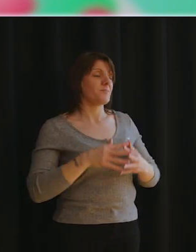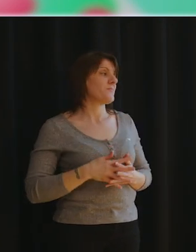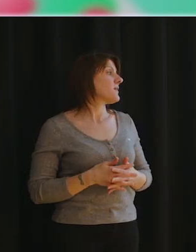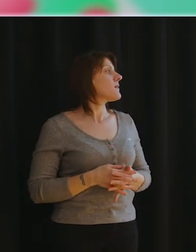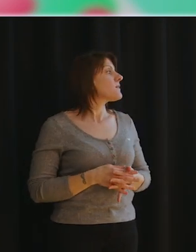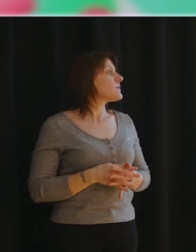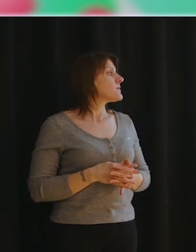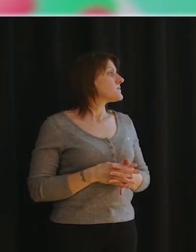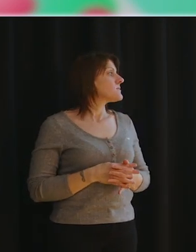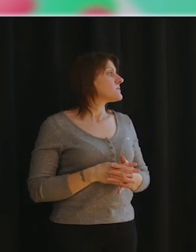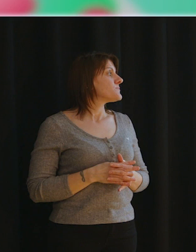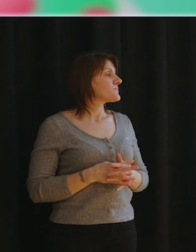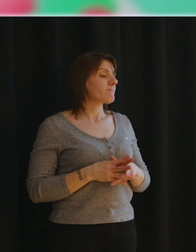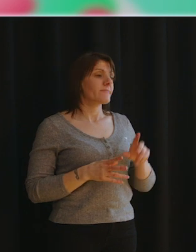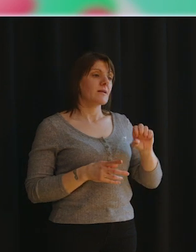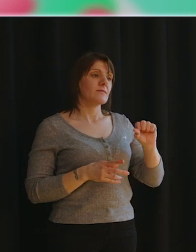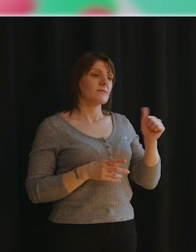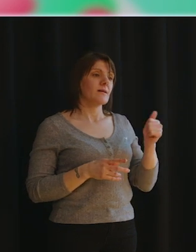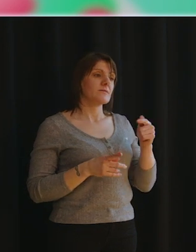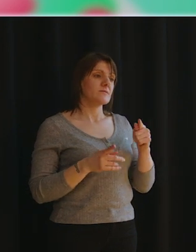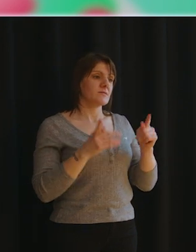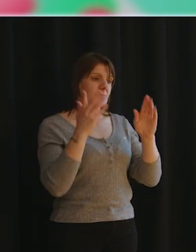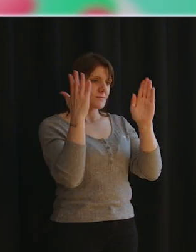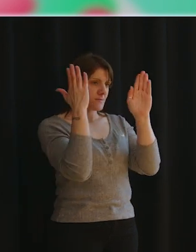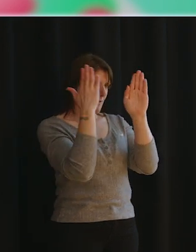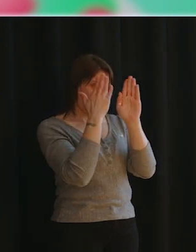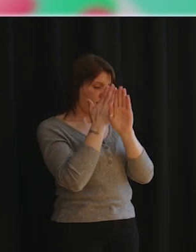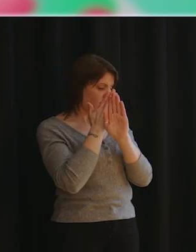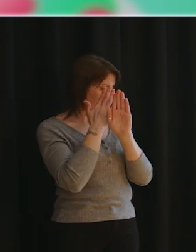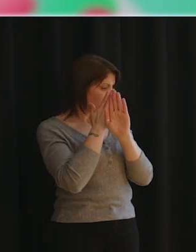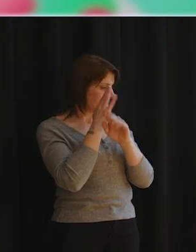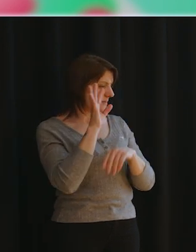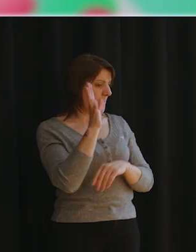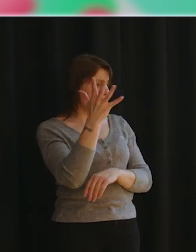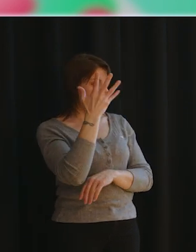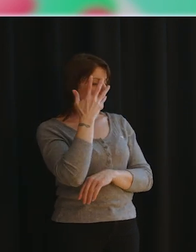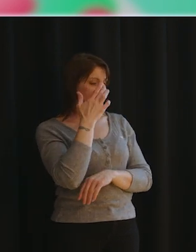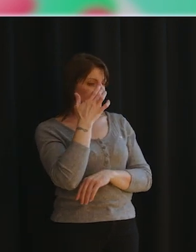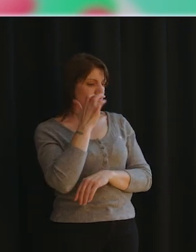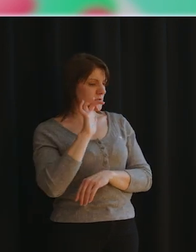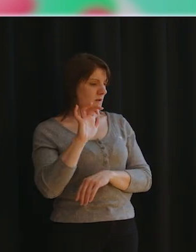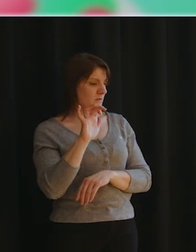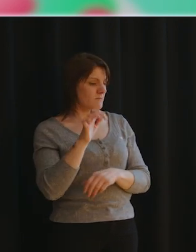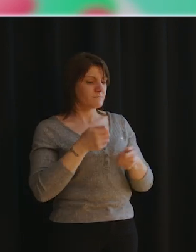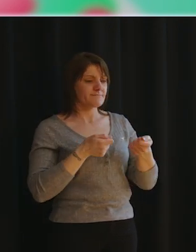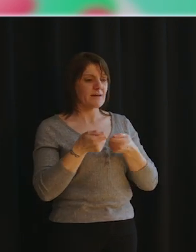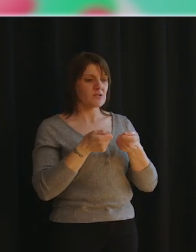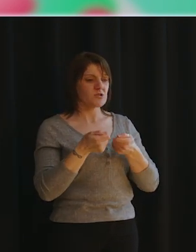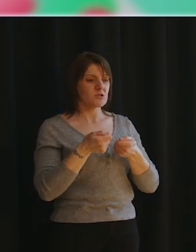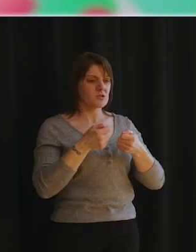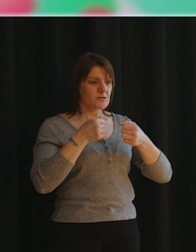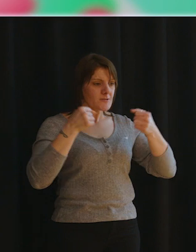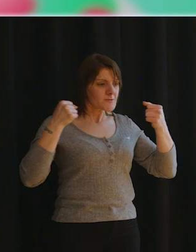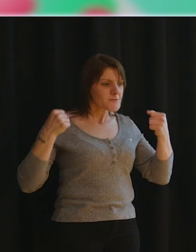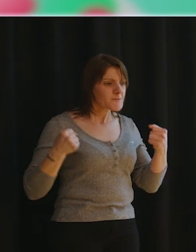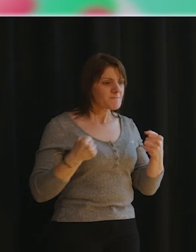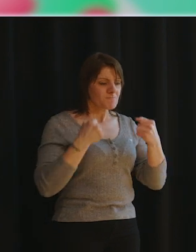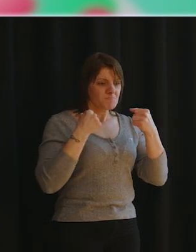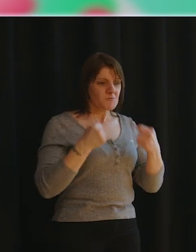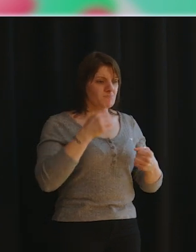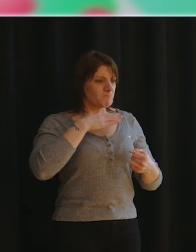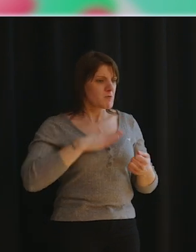The next bit is disguising, masking, and managing demands.